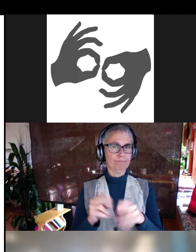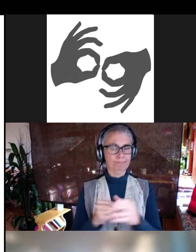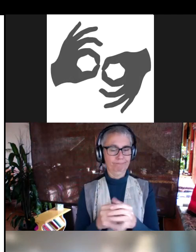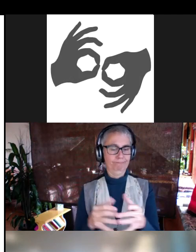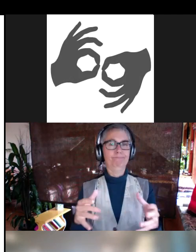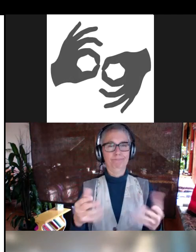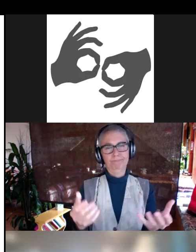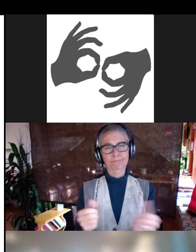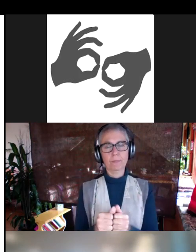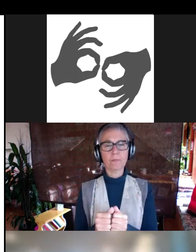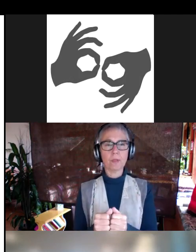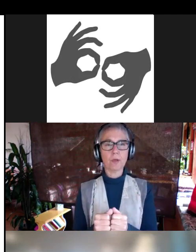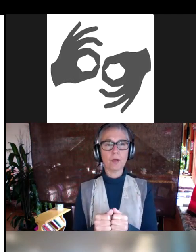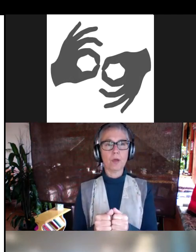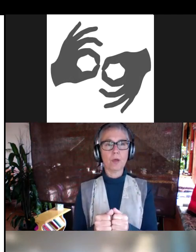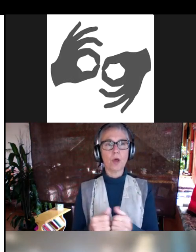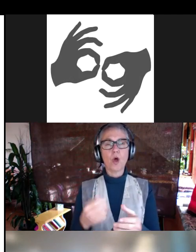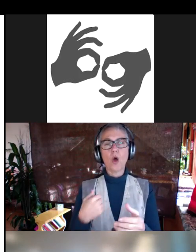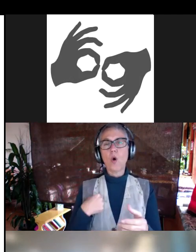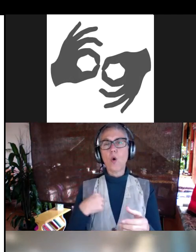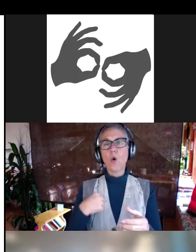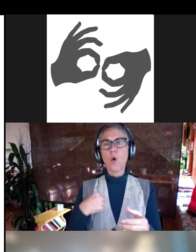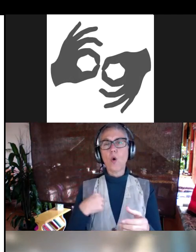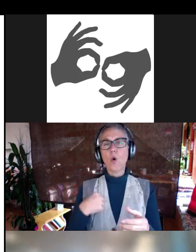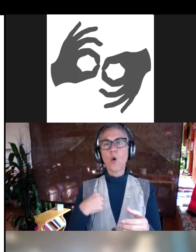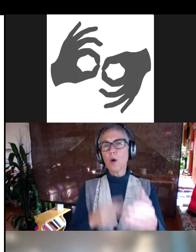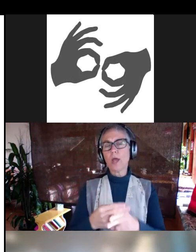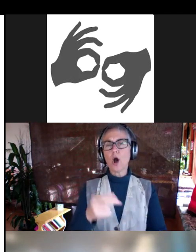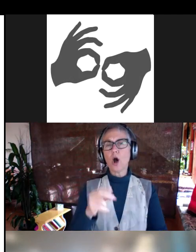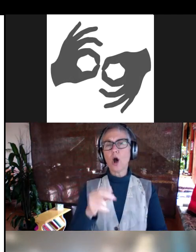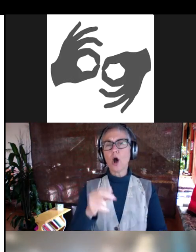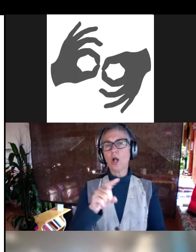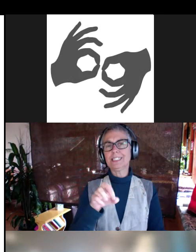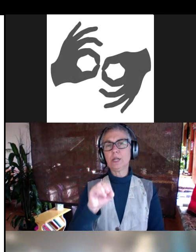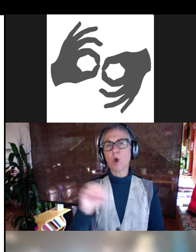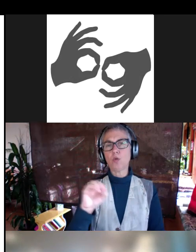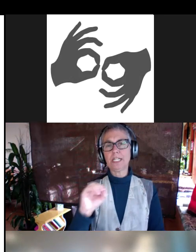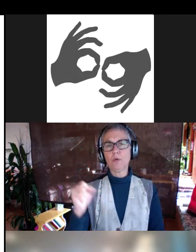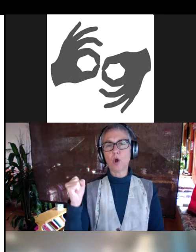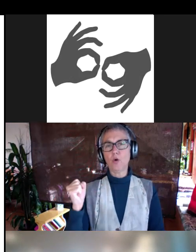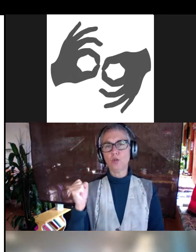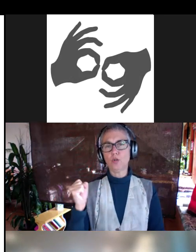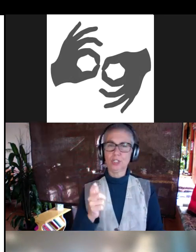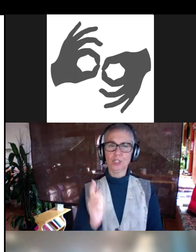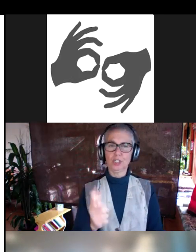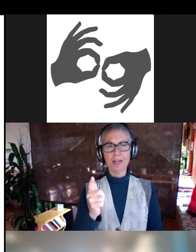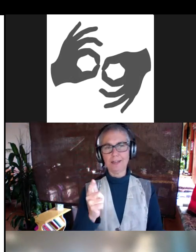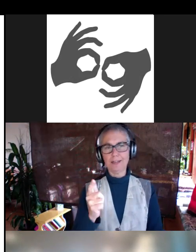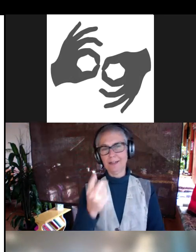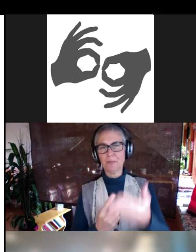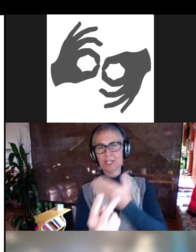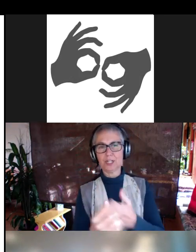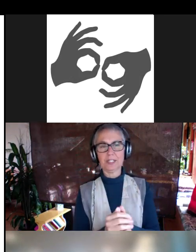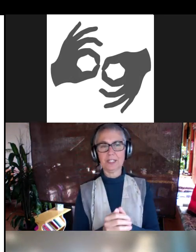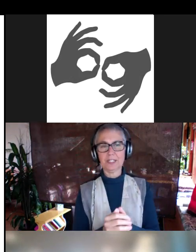what we call zero-shot prediction. So essentially prediction of protein fitness without actually going